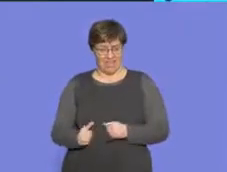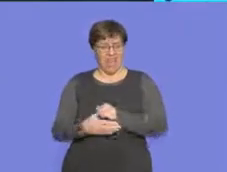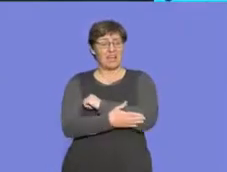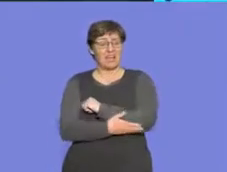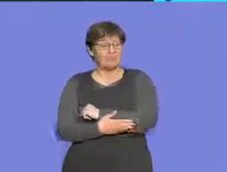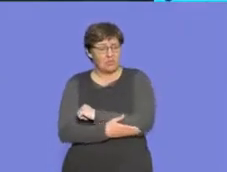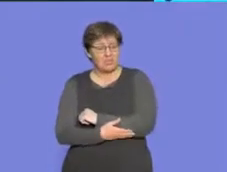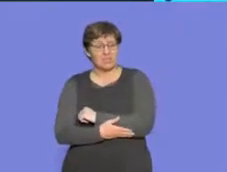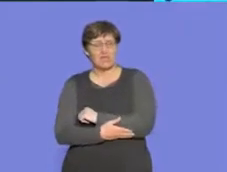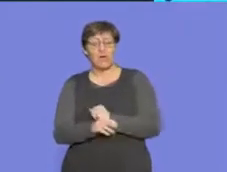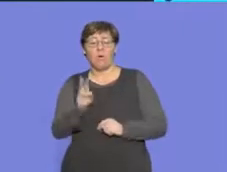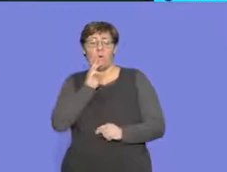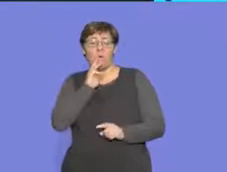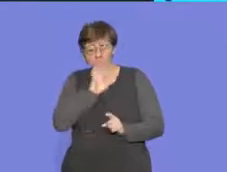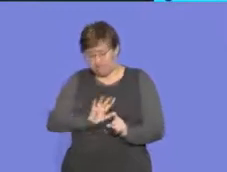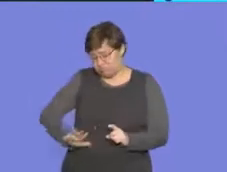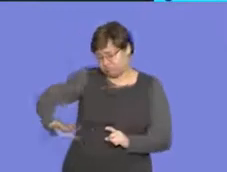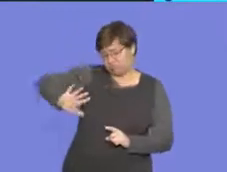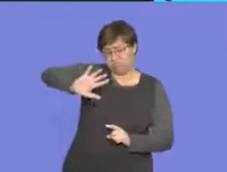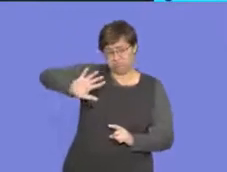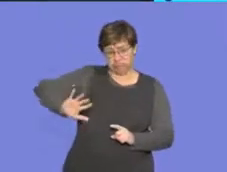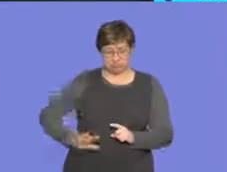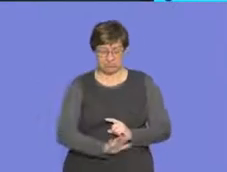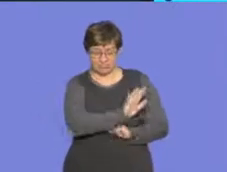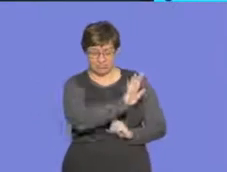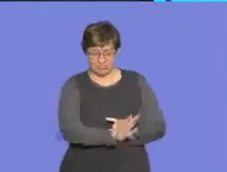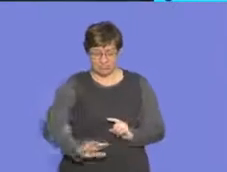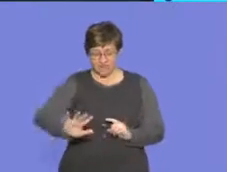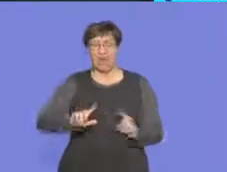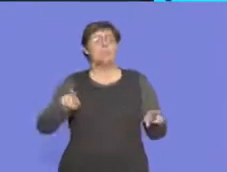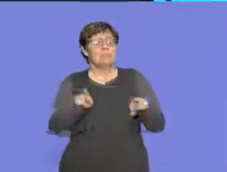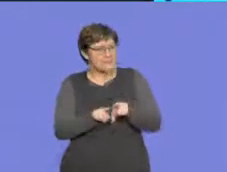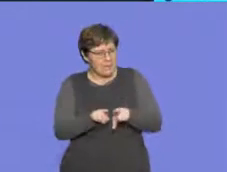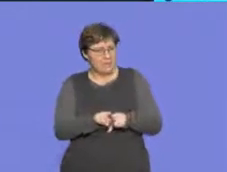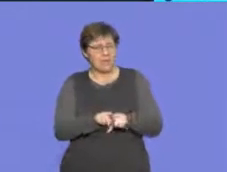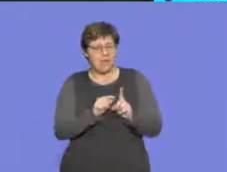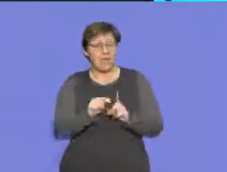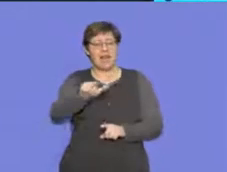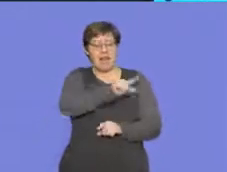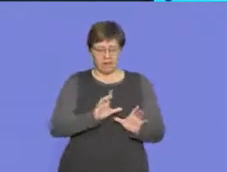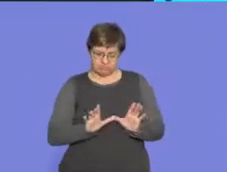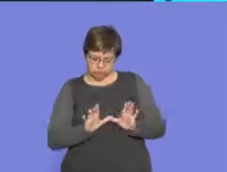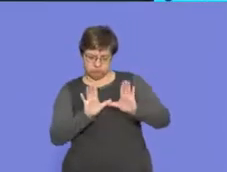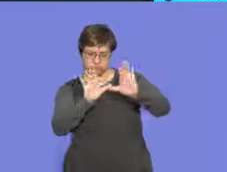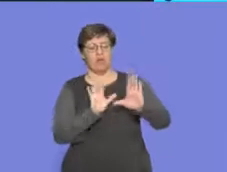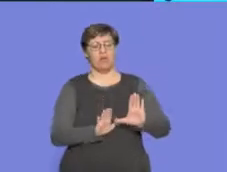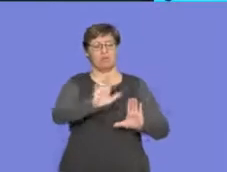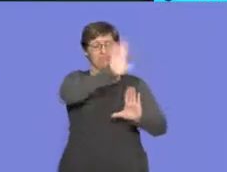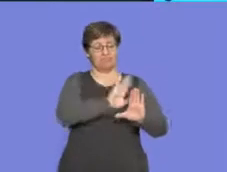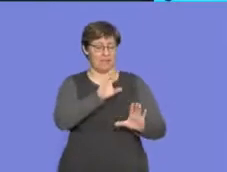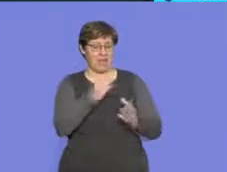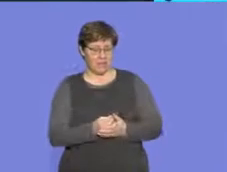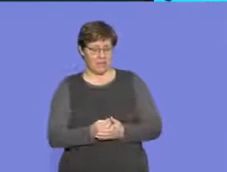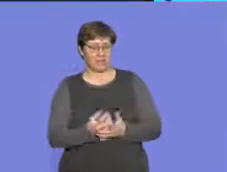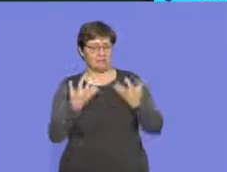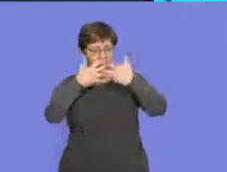is surrounded with water around our coastal regions, but we've also got a large landmass. And so we have a combination